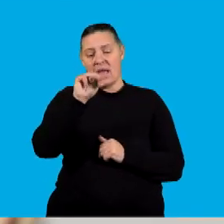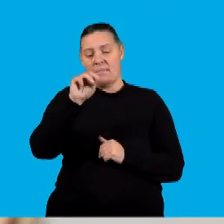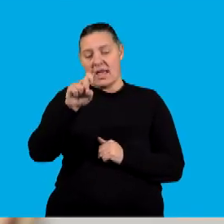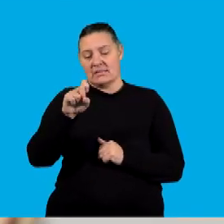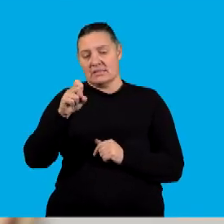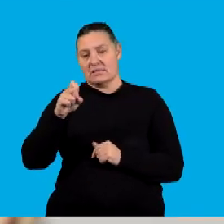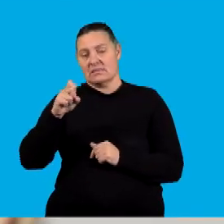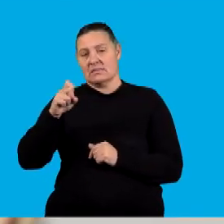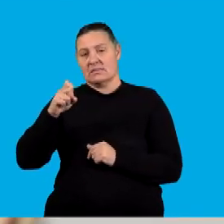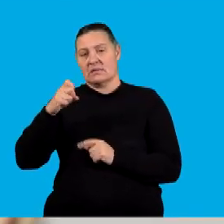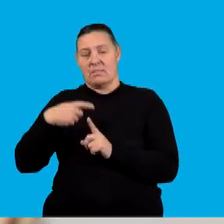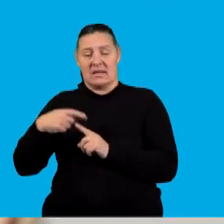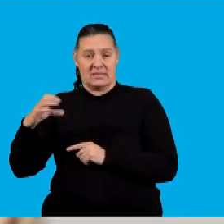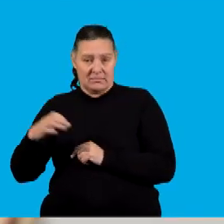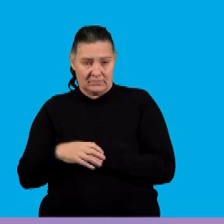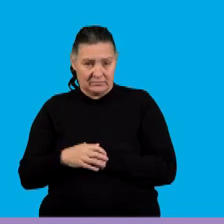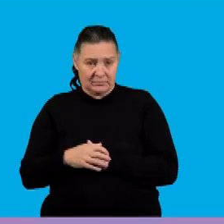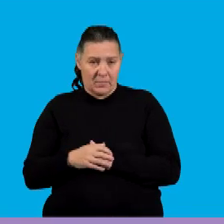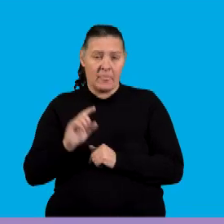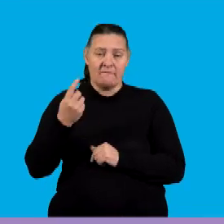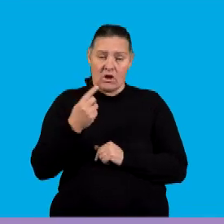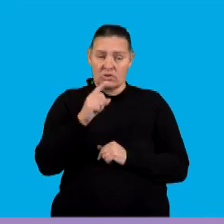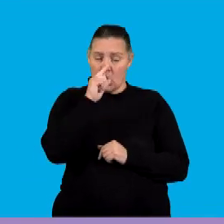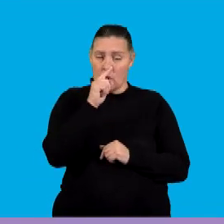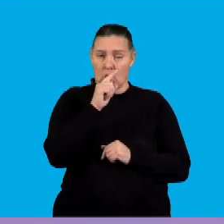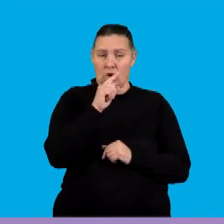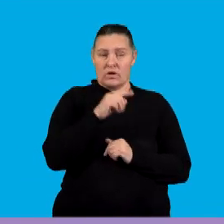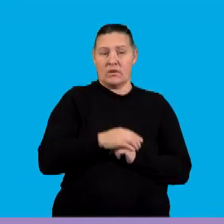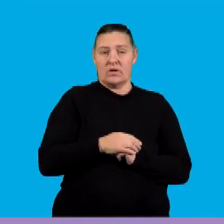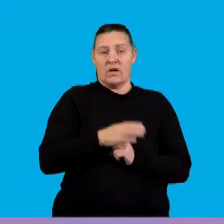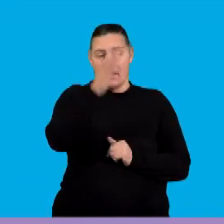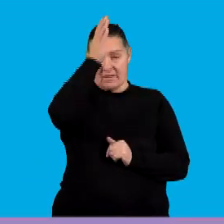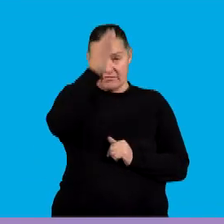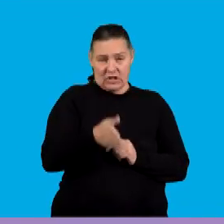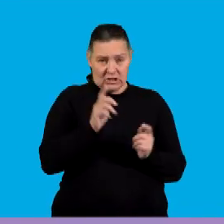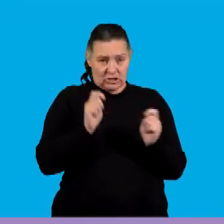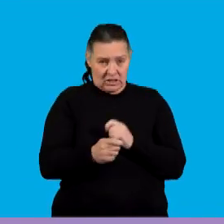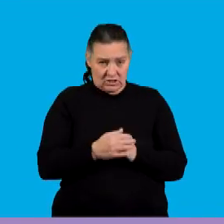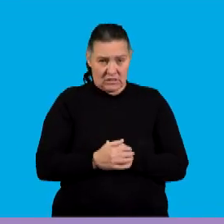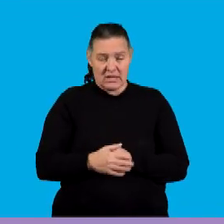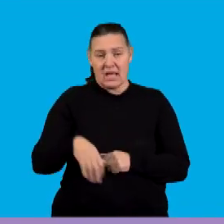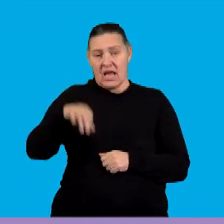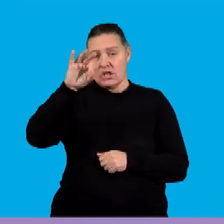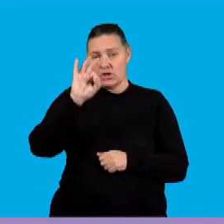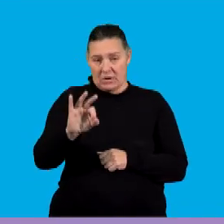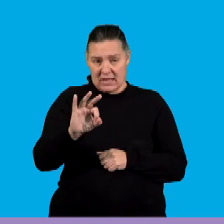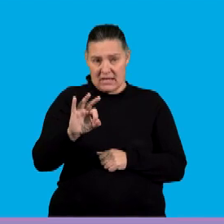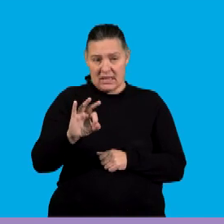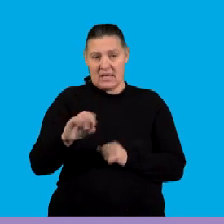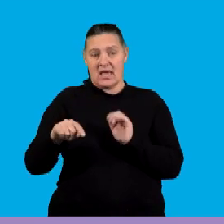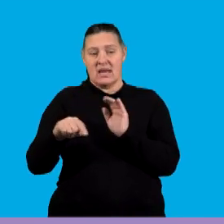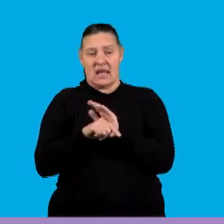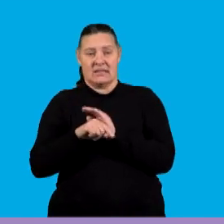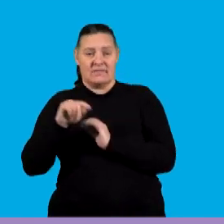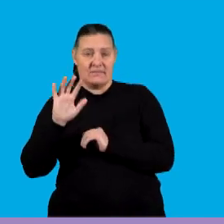c. So we are going to be looking at first the vertical change. So the vertical change, that is the 3 and the